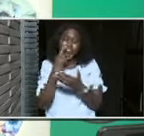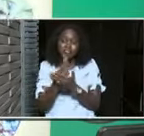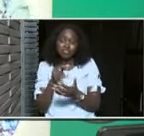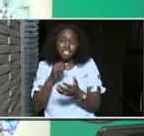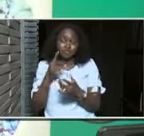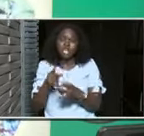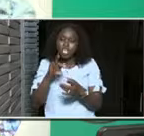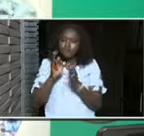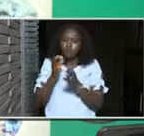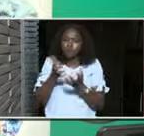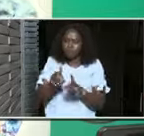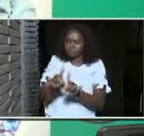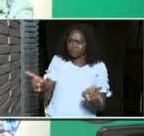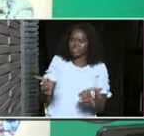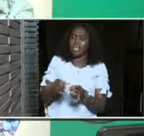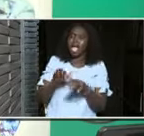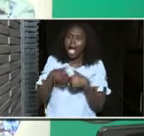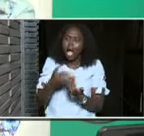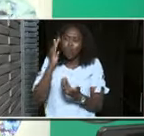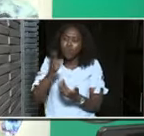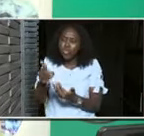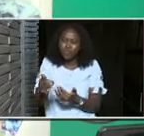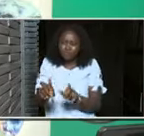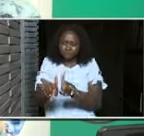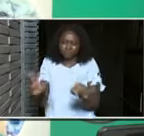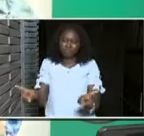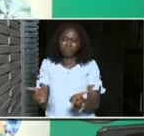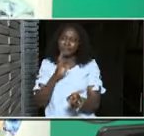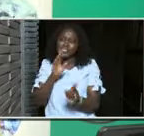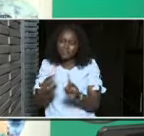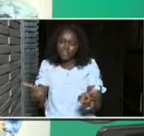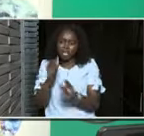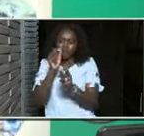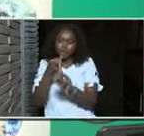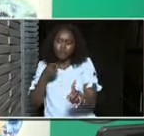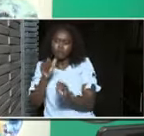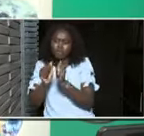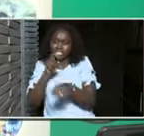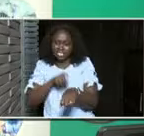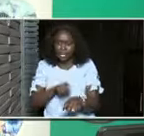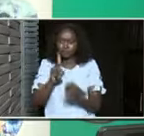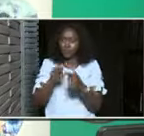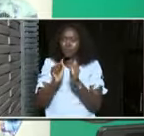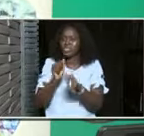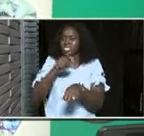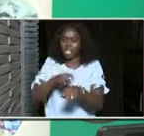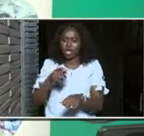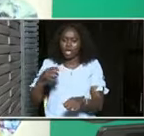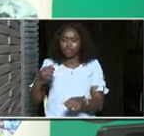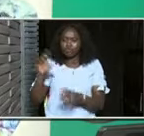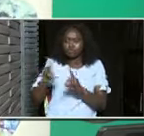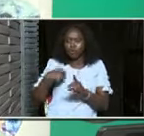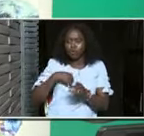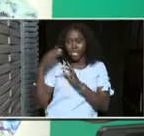what are you diversifying into? How are you diversifying? From which time to which time should we expect to see a difference in, you know,